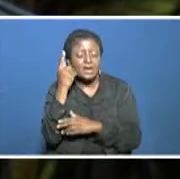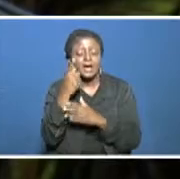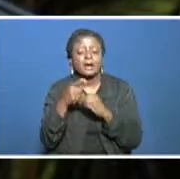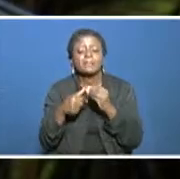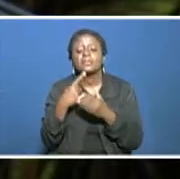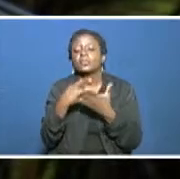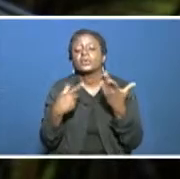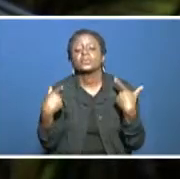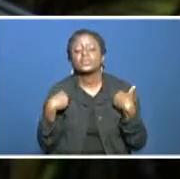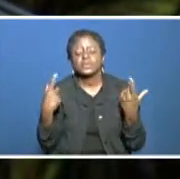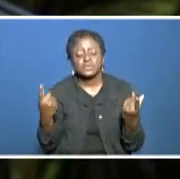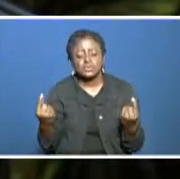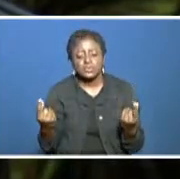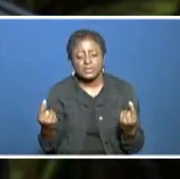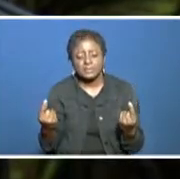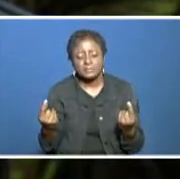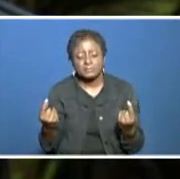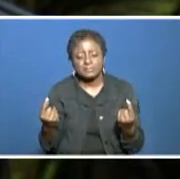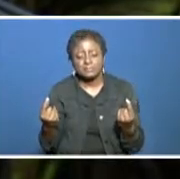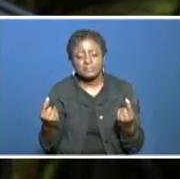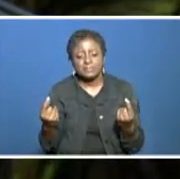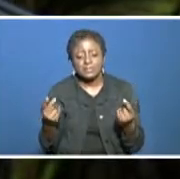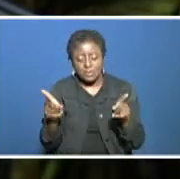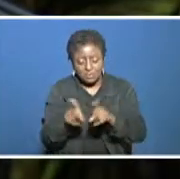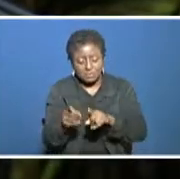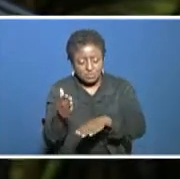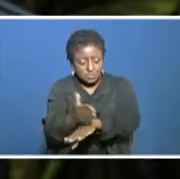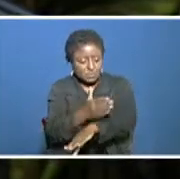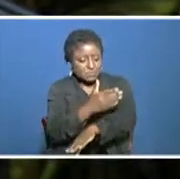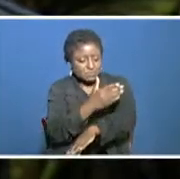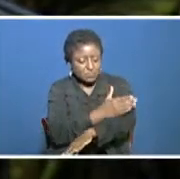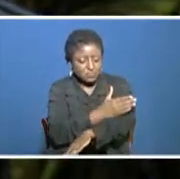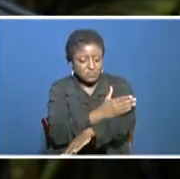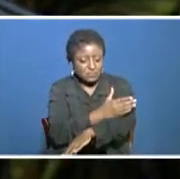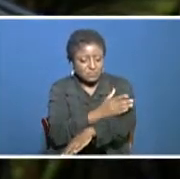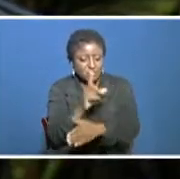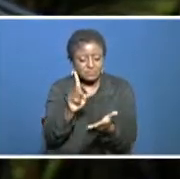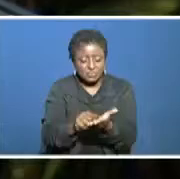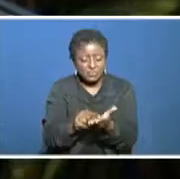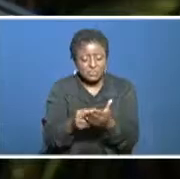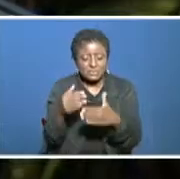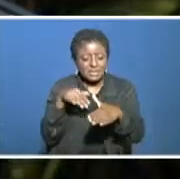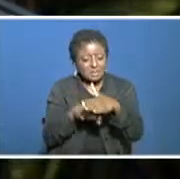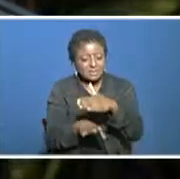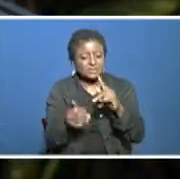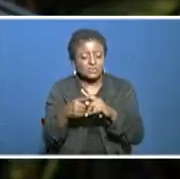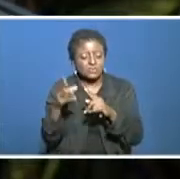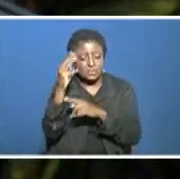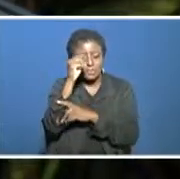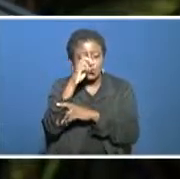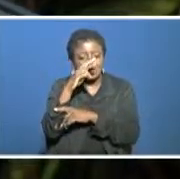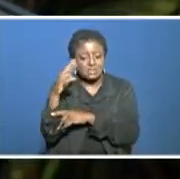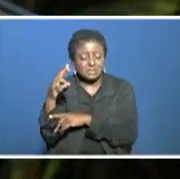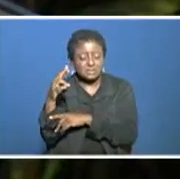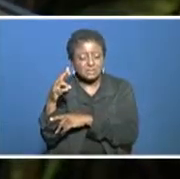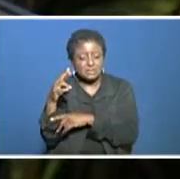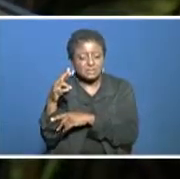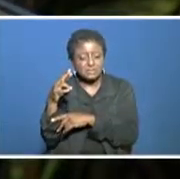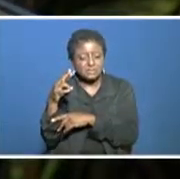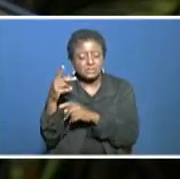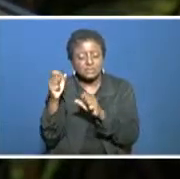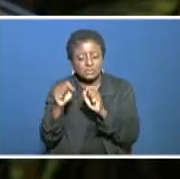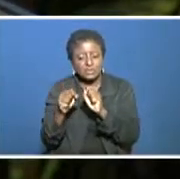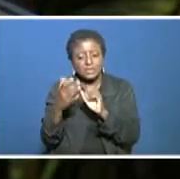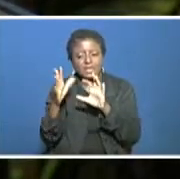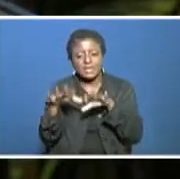doing. We've also improved media access to ministers so that ministers can give thoughtful answers to